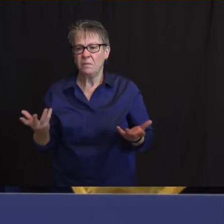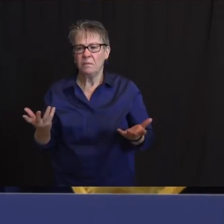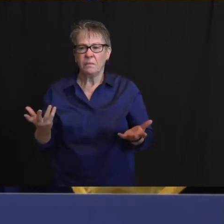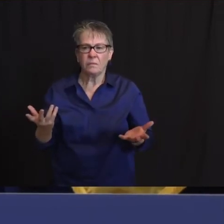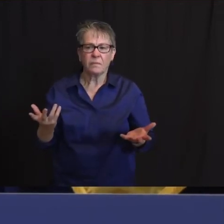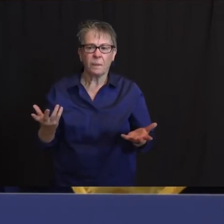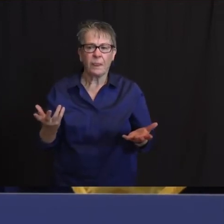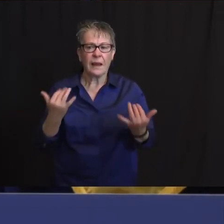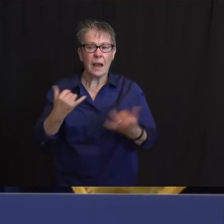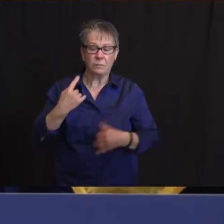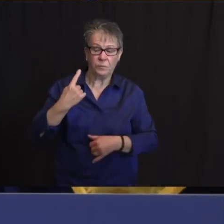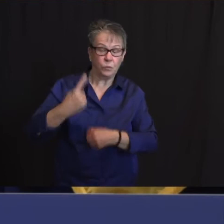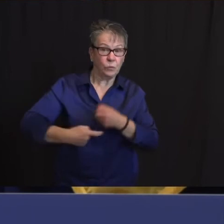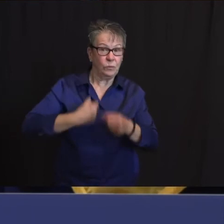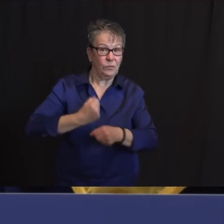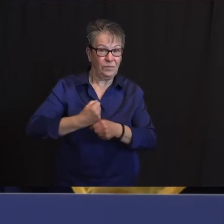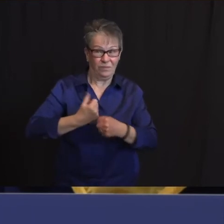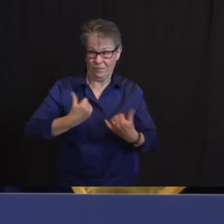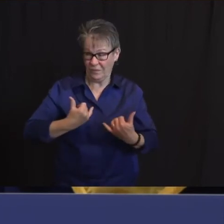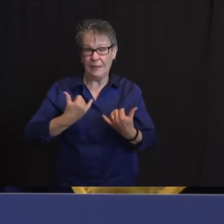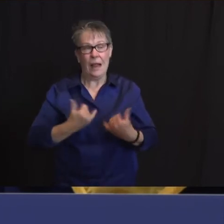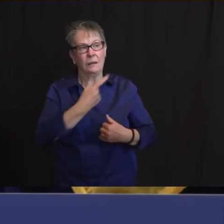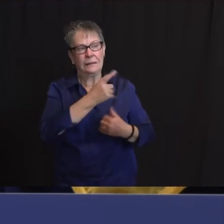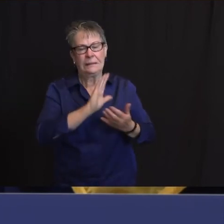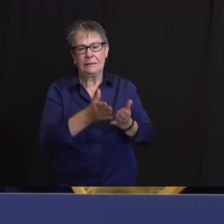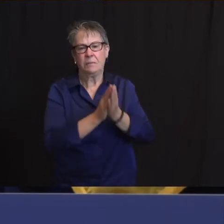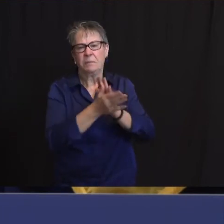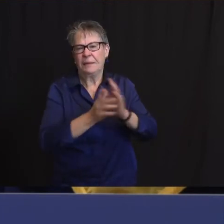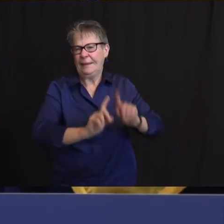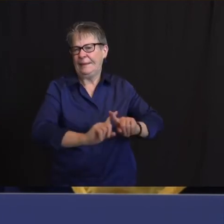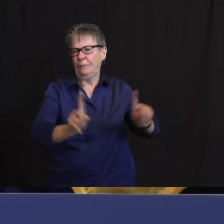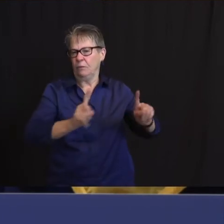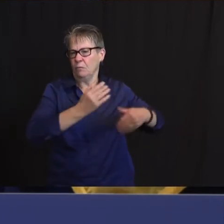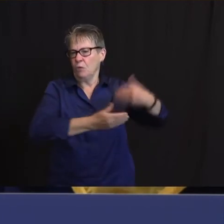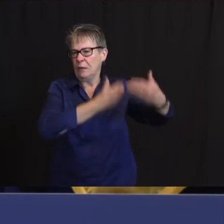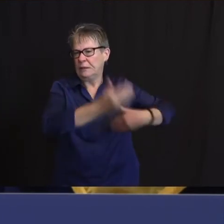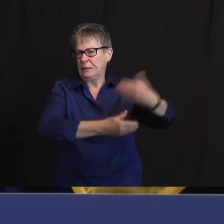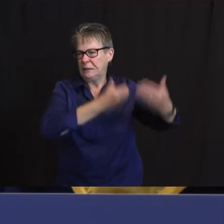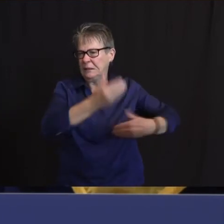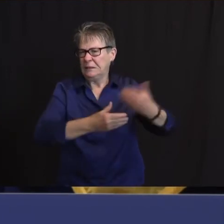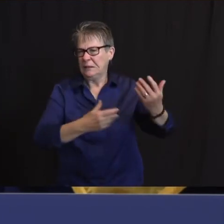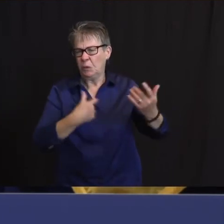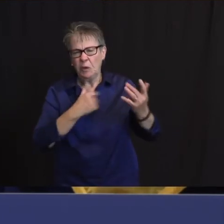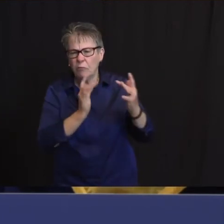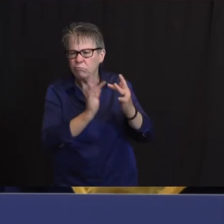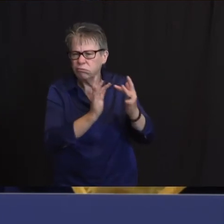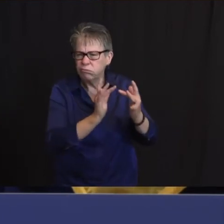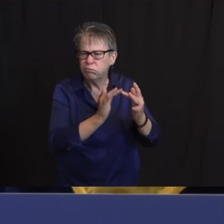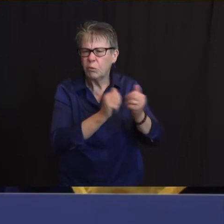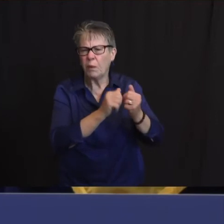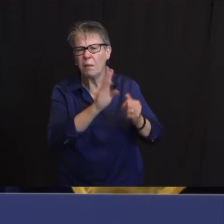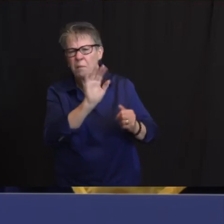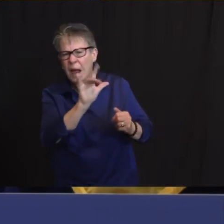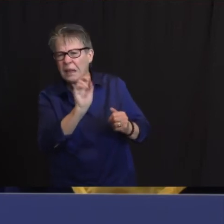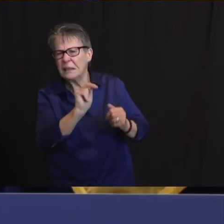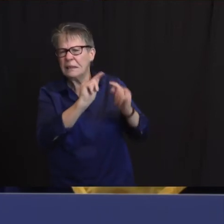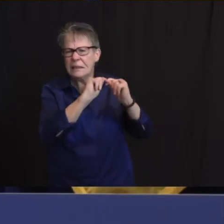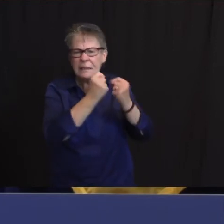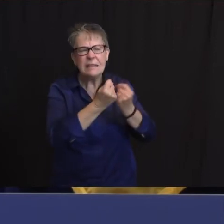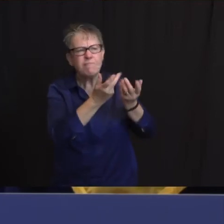the Biden team constantly, on a bilateral basis. So unless we hear otherwise, we're going to